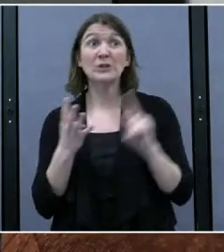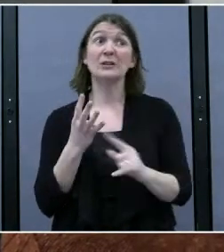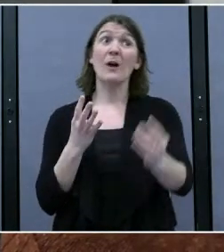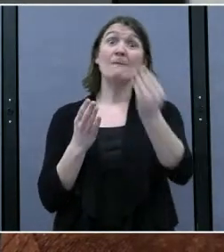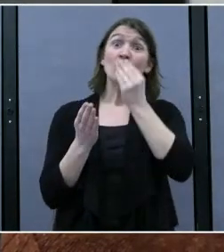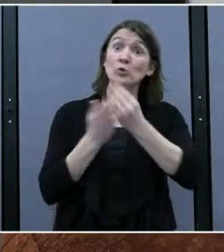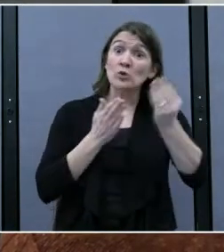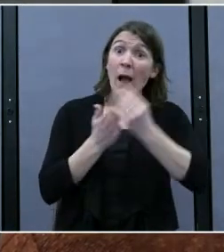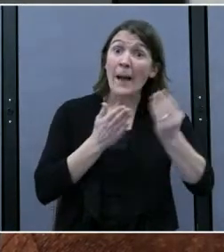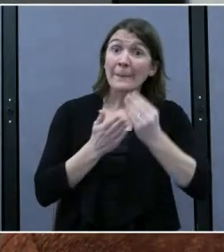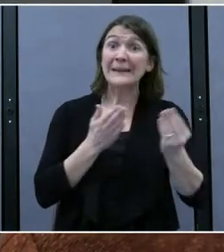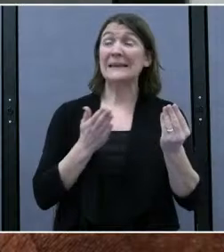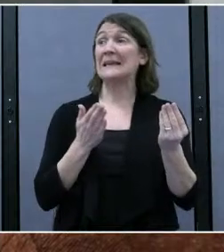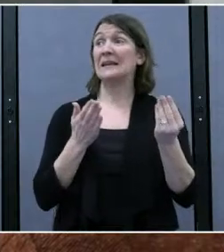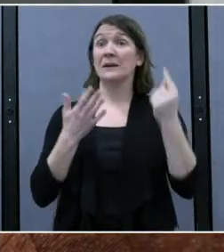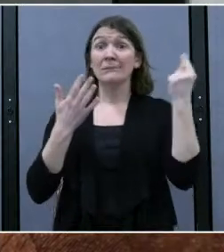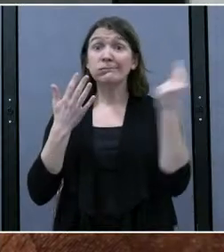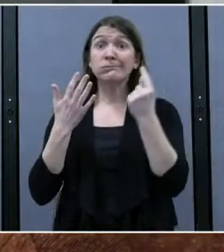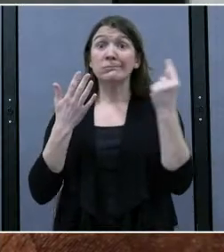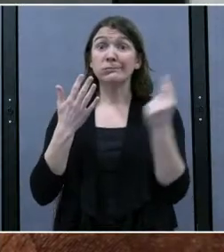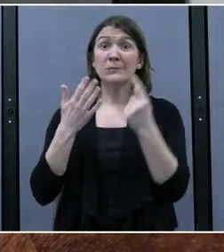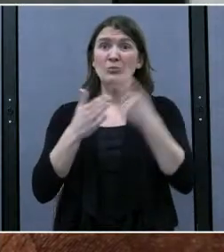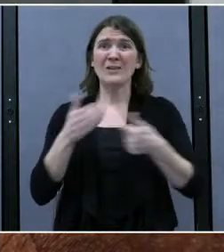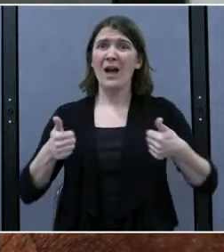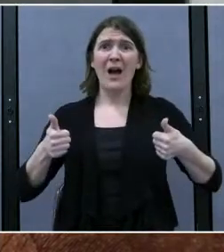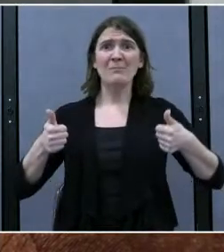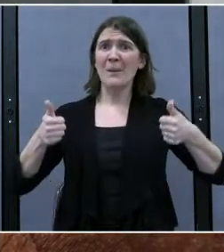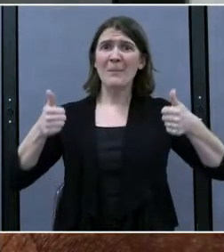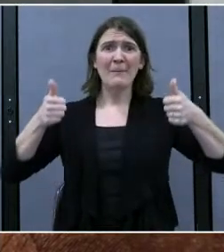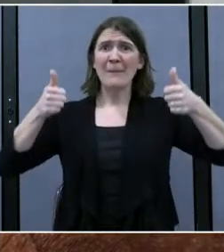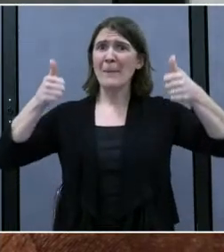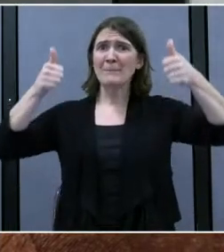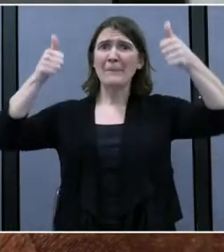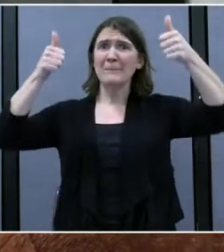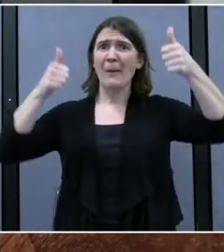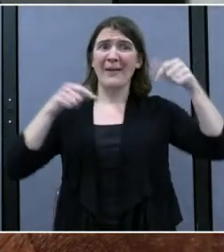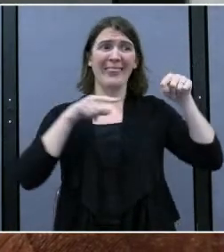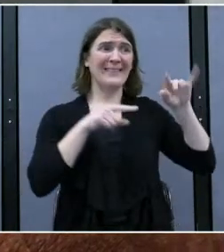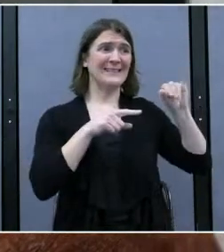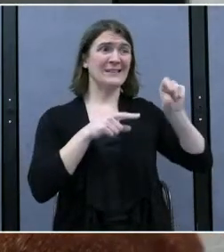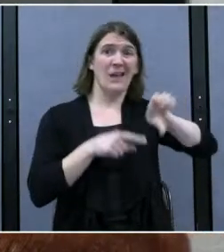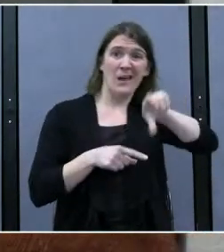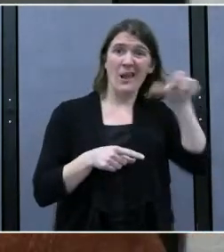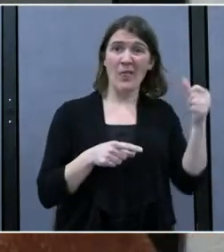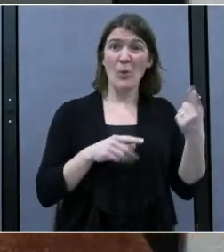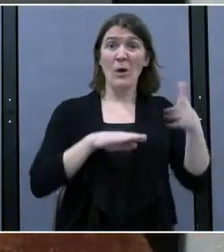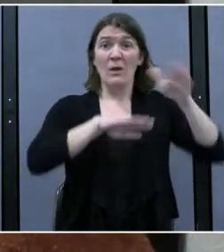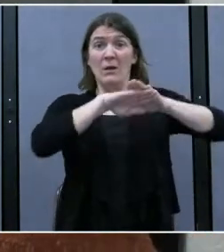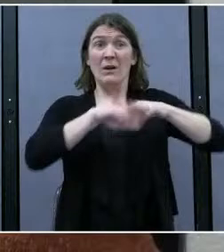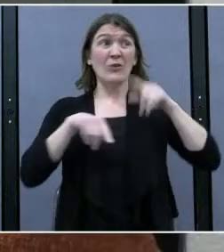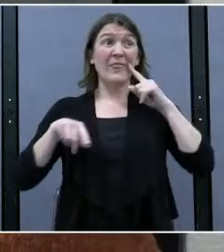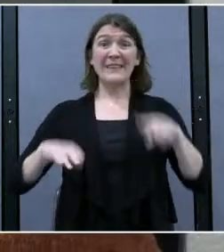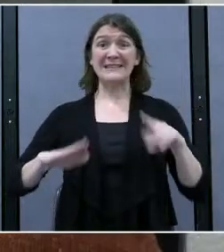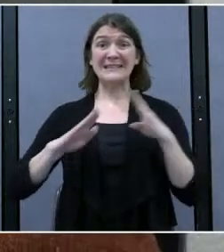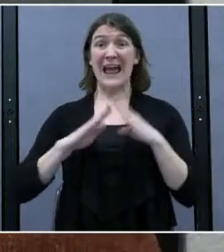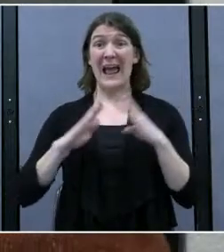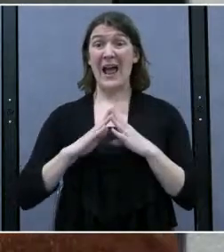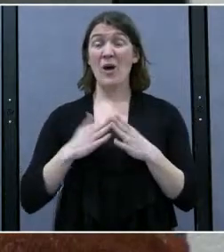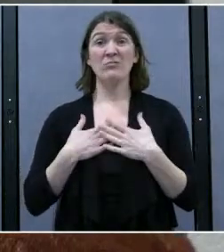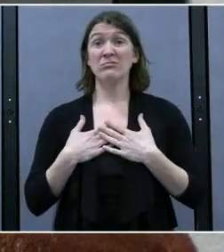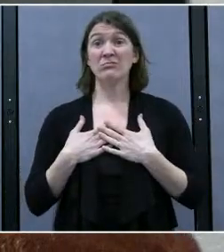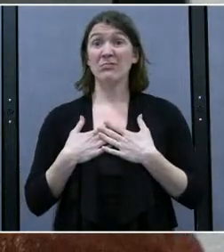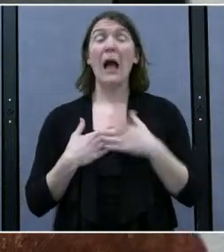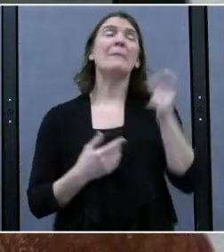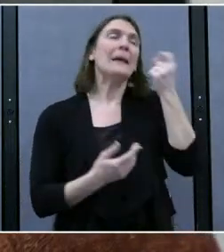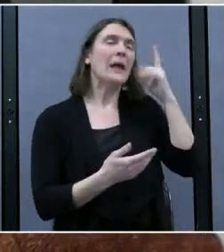groceries, and a million other things. And it's just making the town more. I understand why the